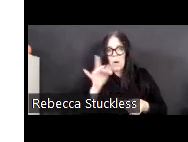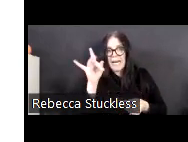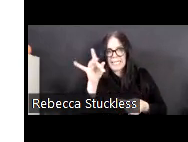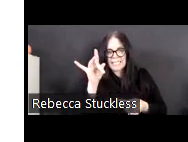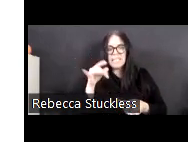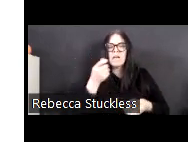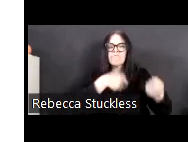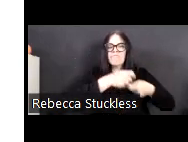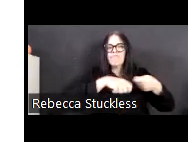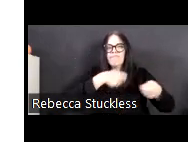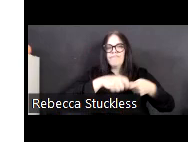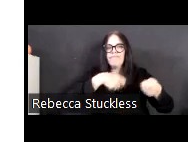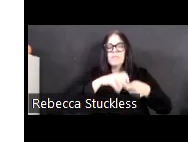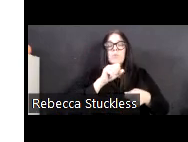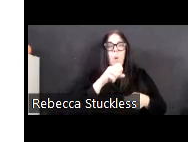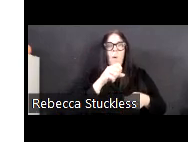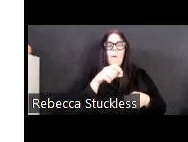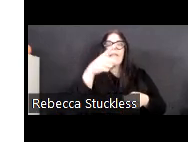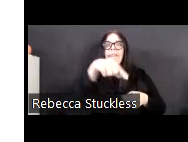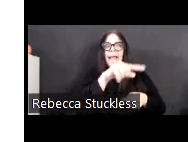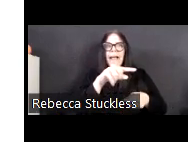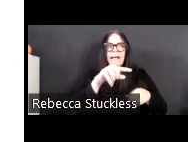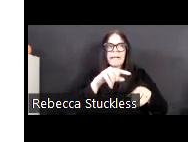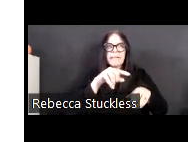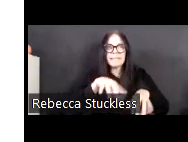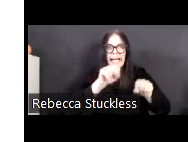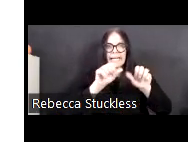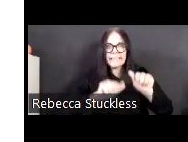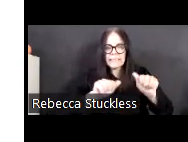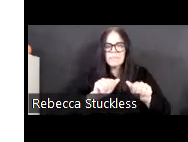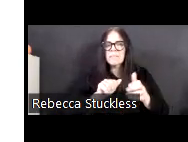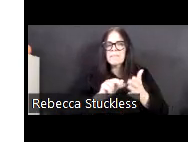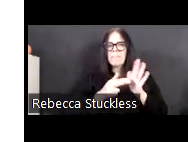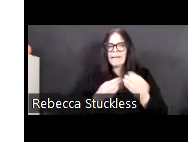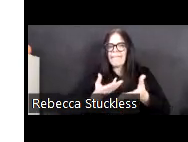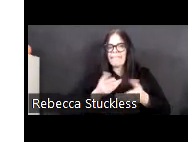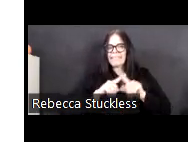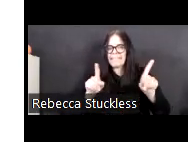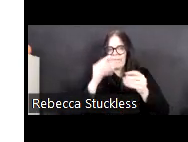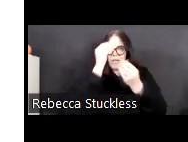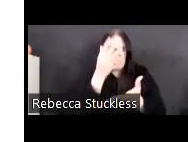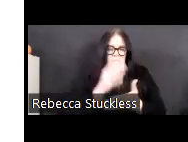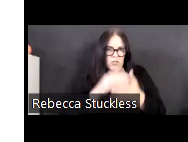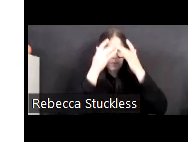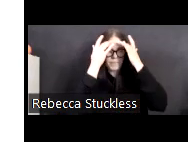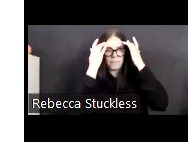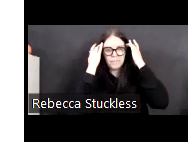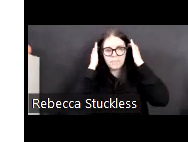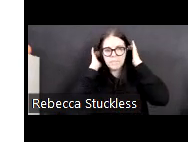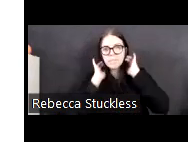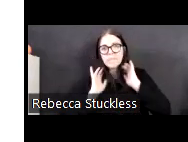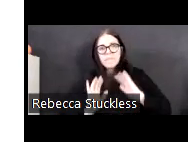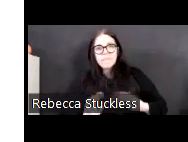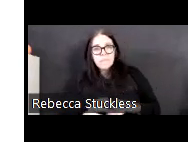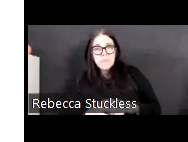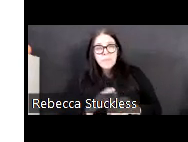people are getting different assessment information. Now with the reading task, what I do is this